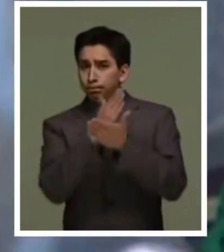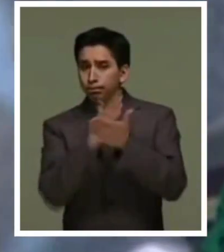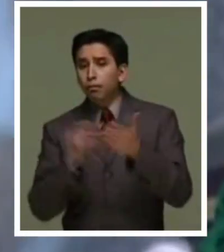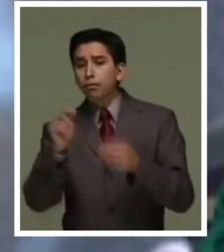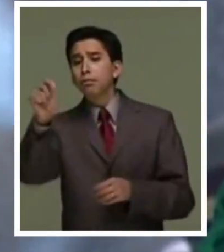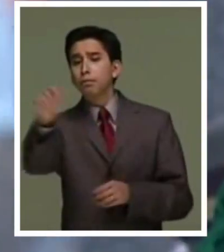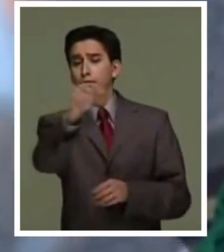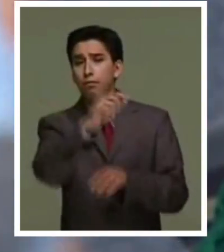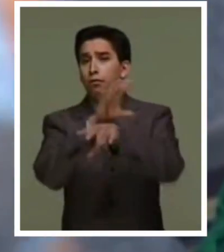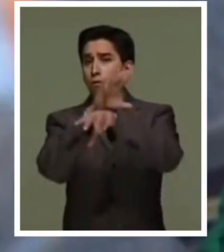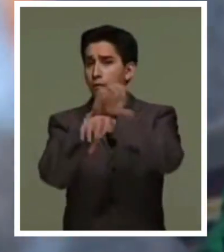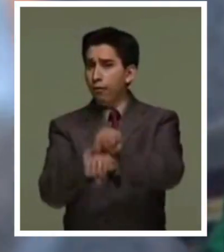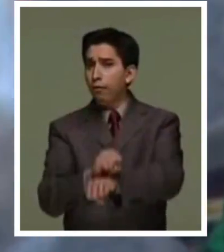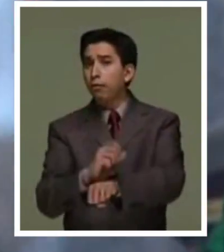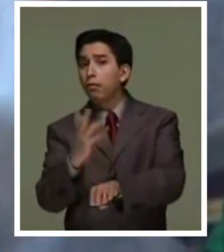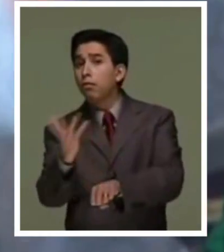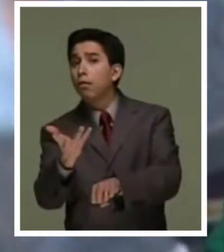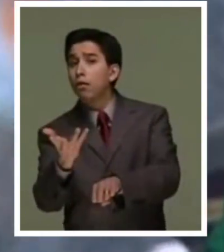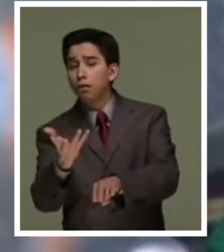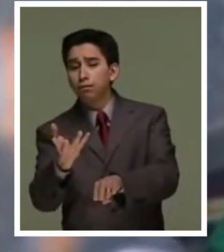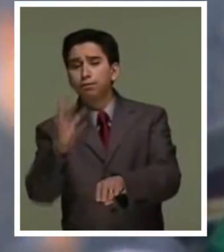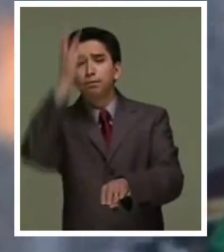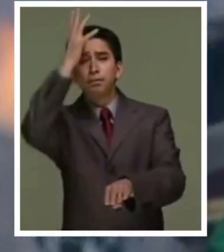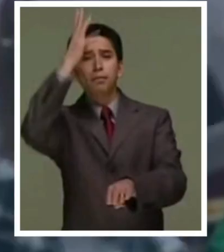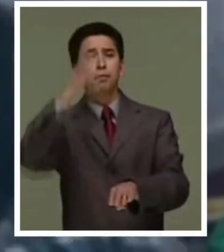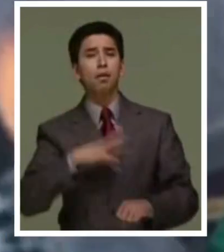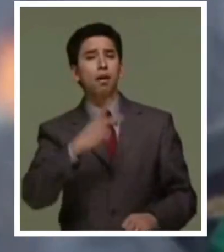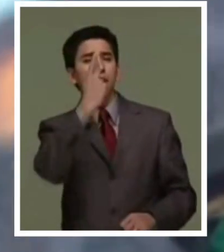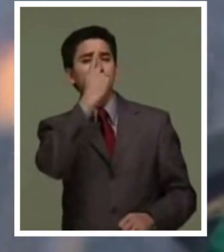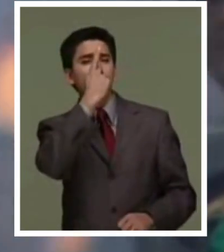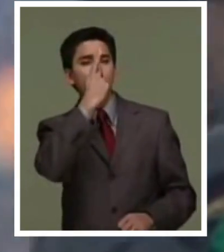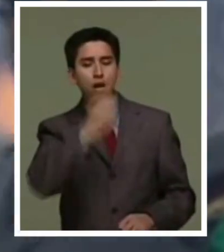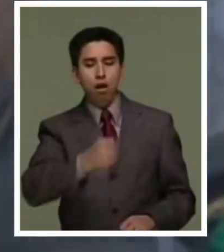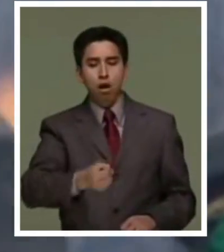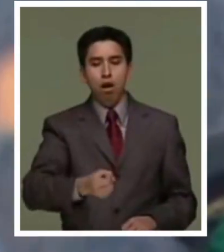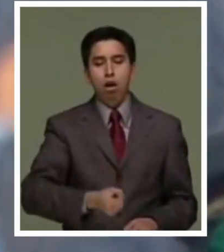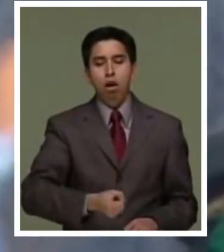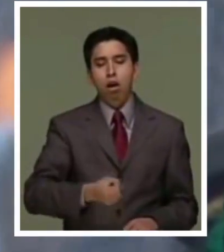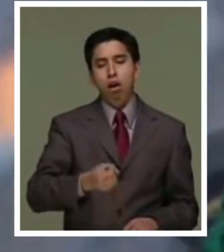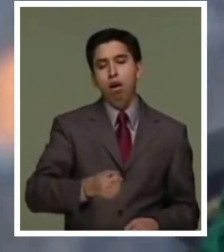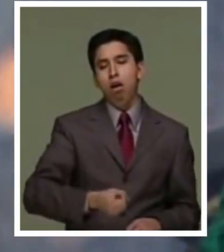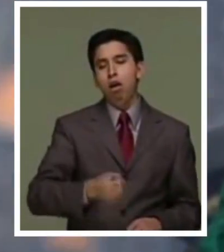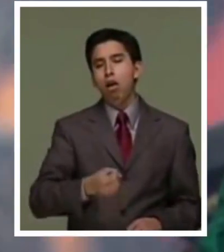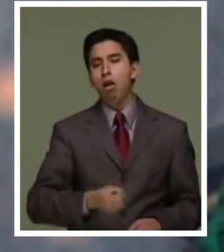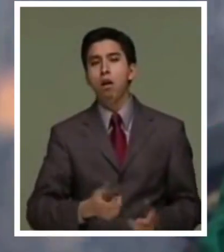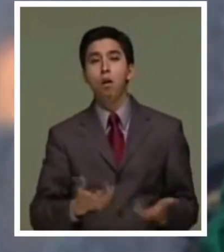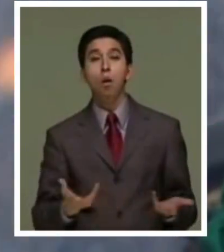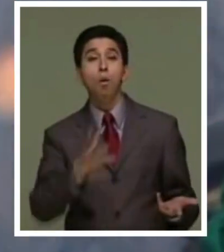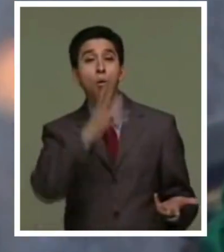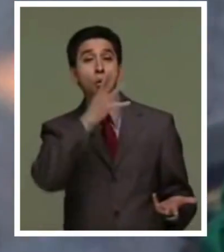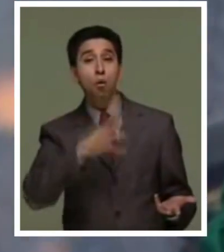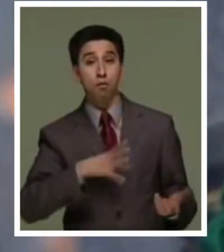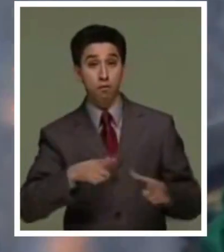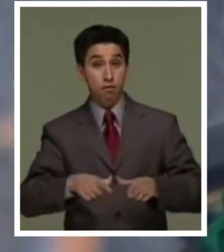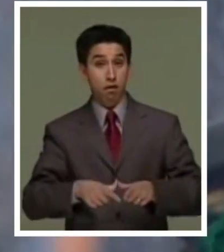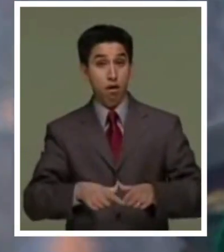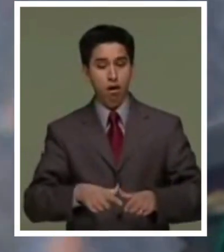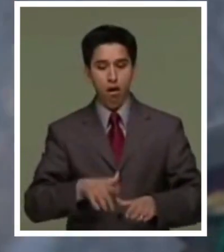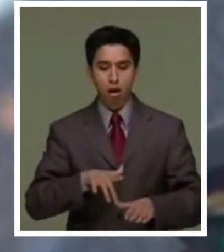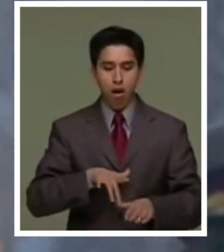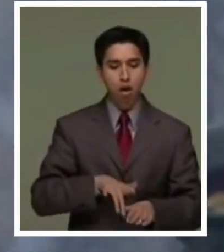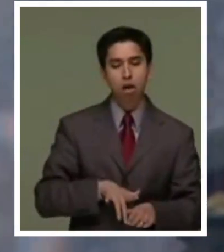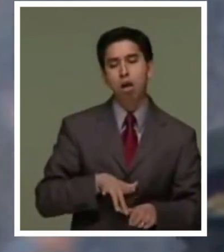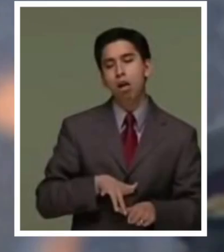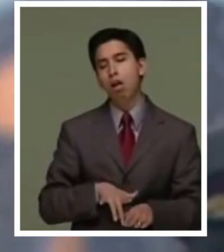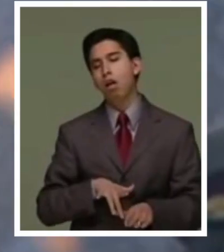Madiba insisted on sharing with us his doubts and his fears, his miscalculations, along with his